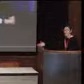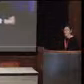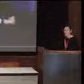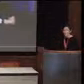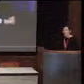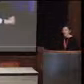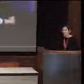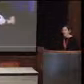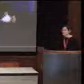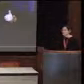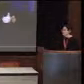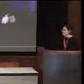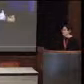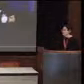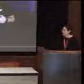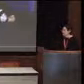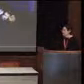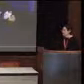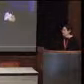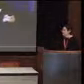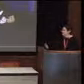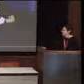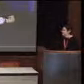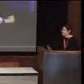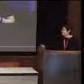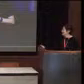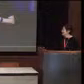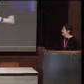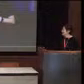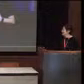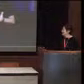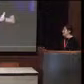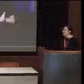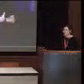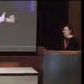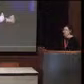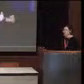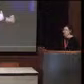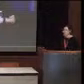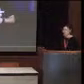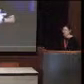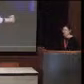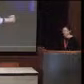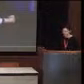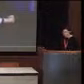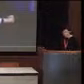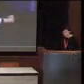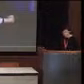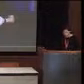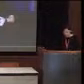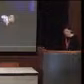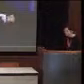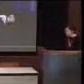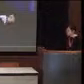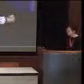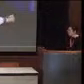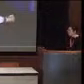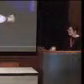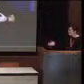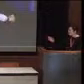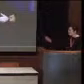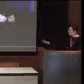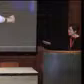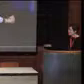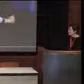panelists. And then from there, I would like each of them to go ahead and tell us their stories. So we'll start